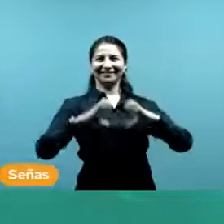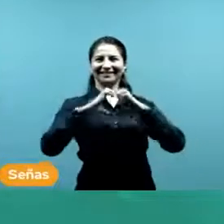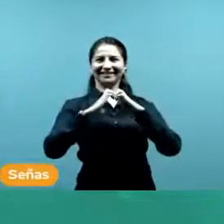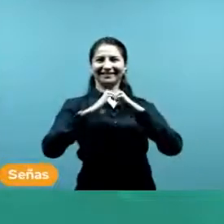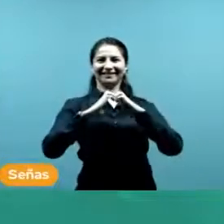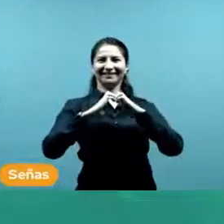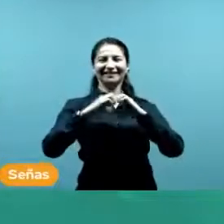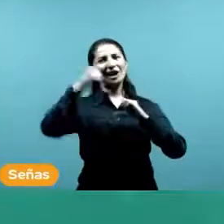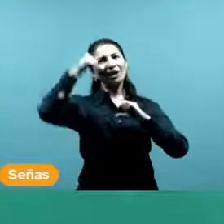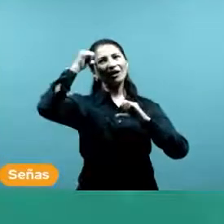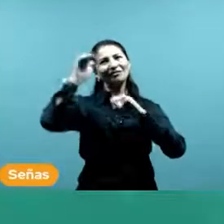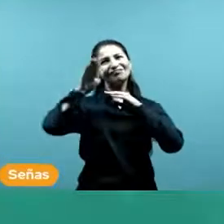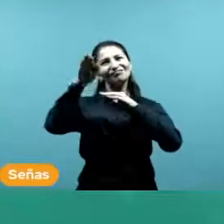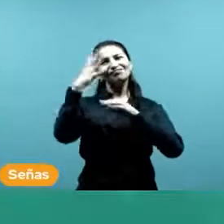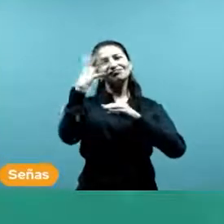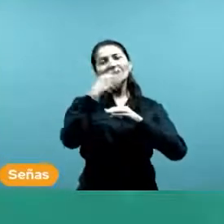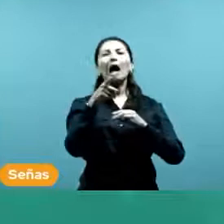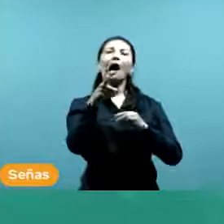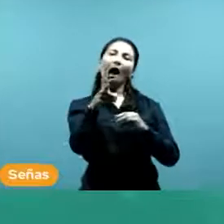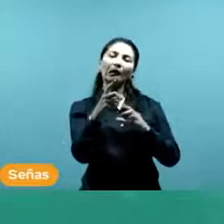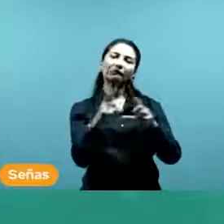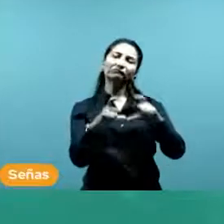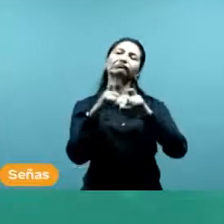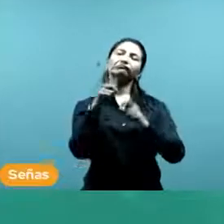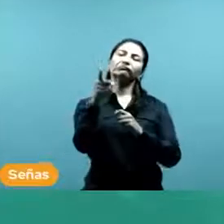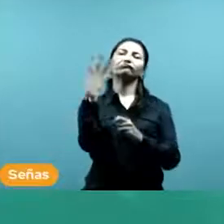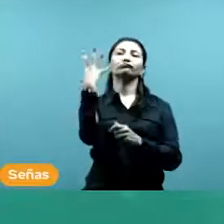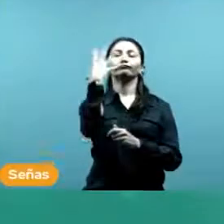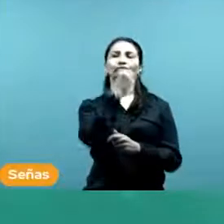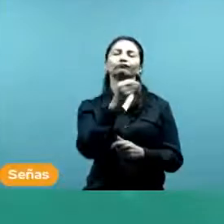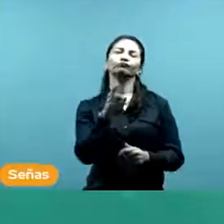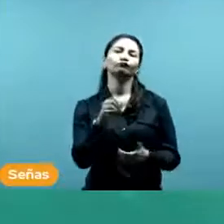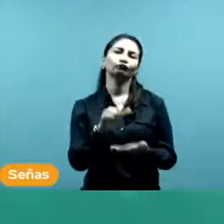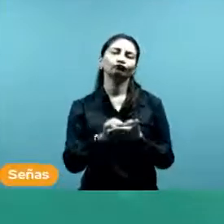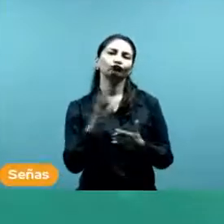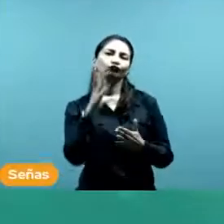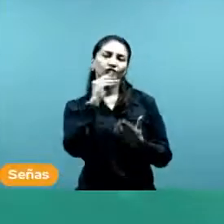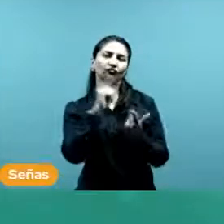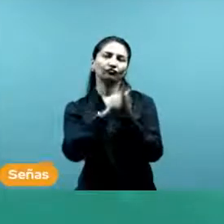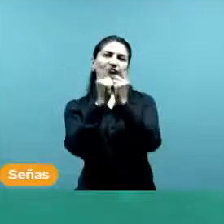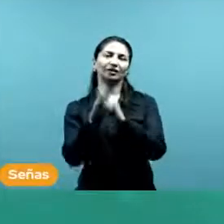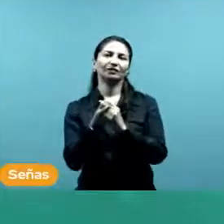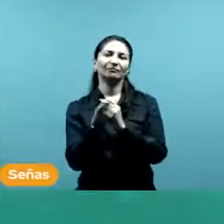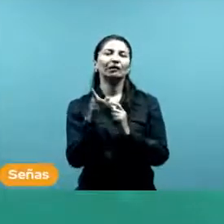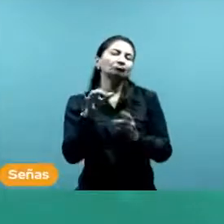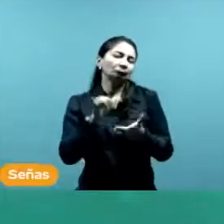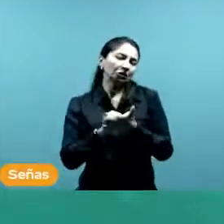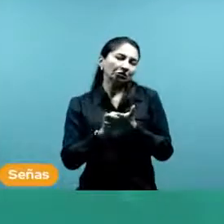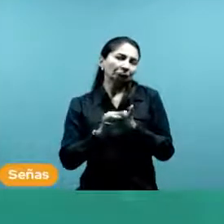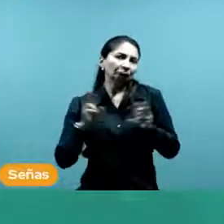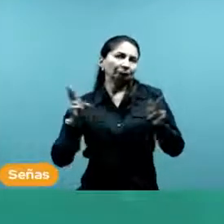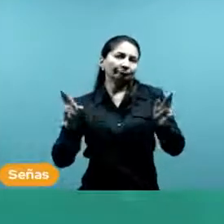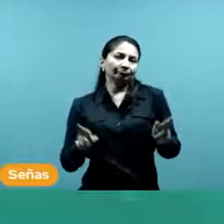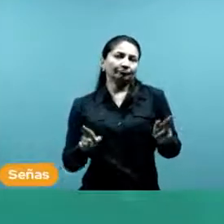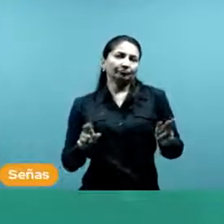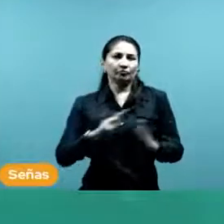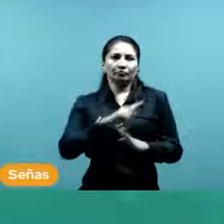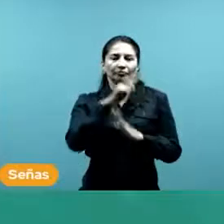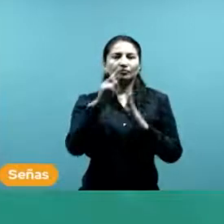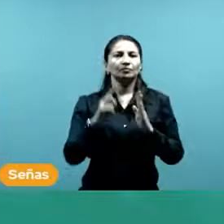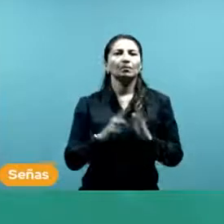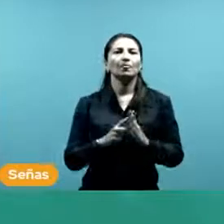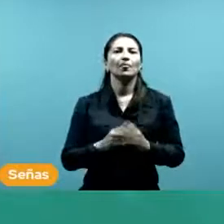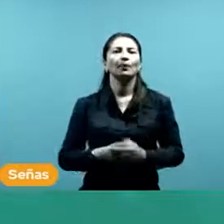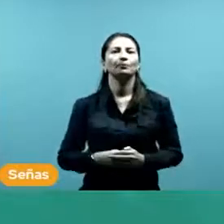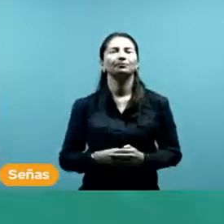of the presentation. Aquí termino básicamente la presentación. I just want to, because we use this great technology to connect, and I'm